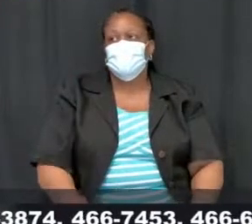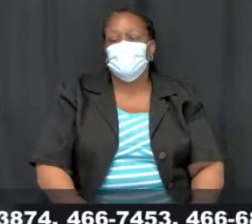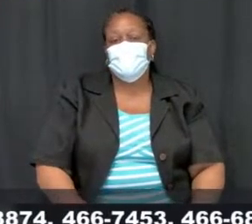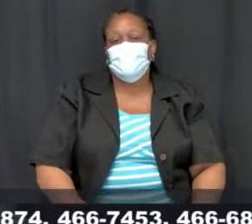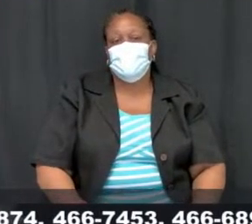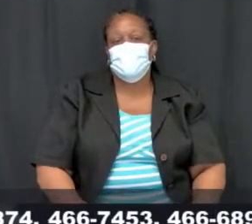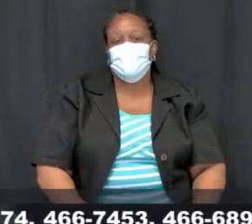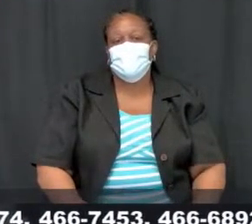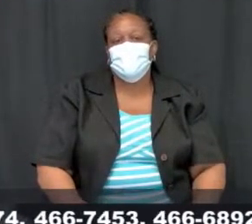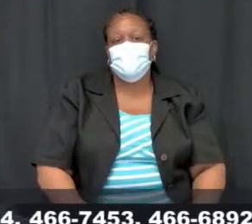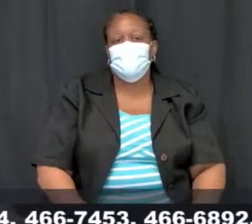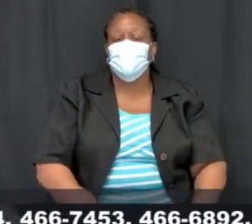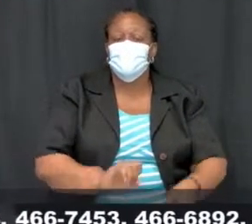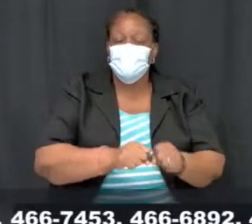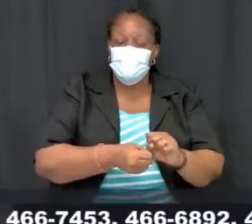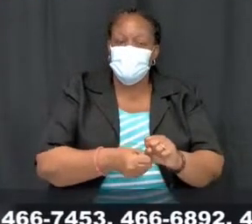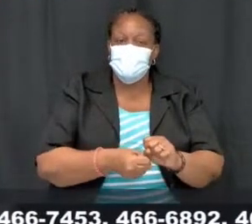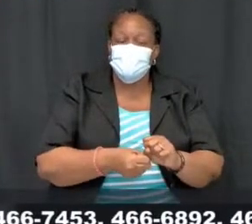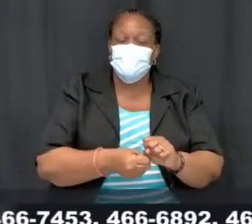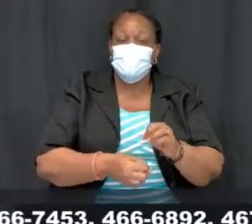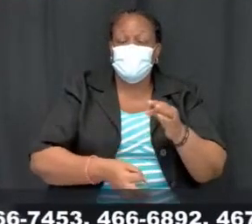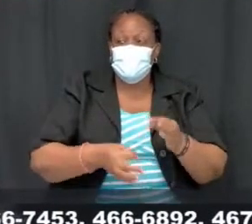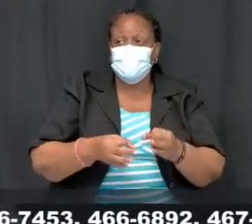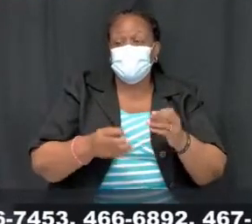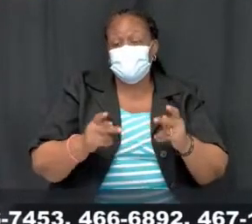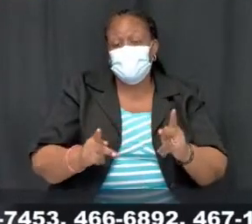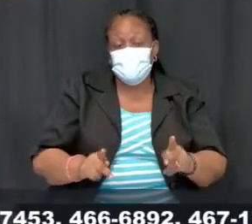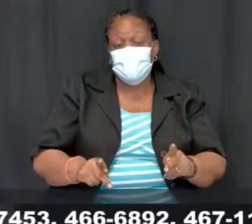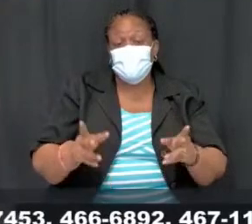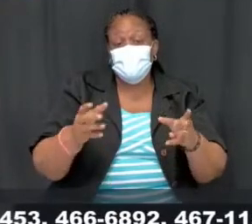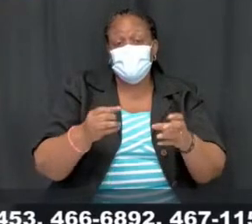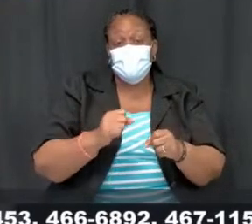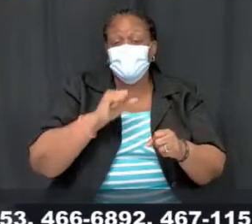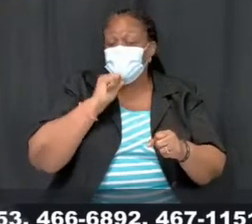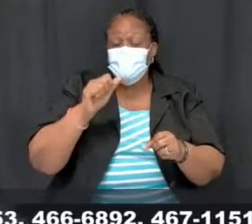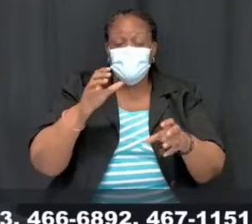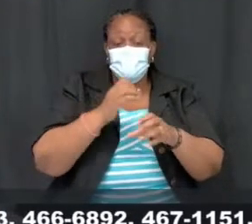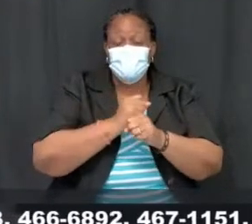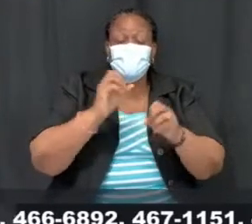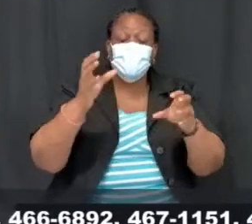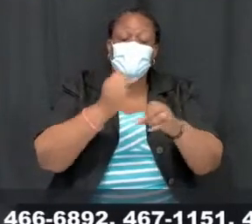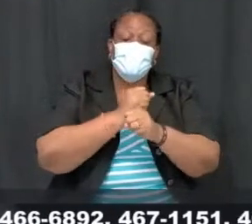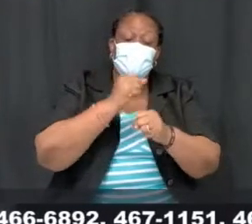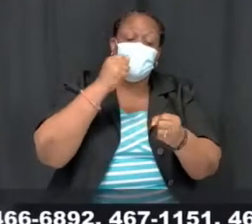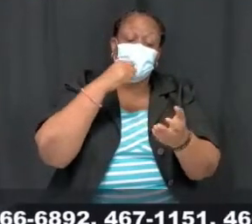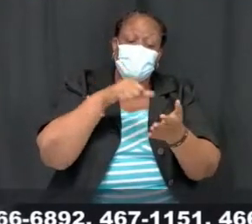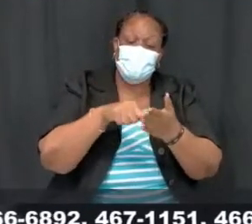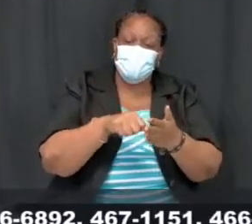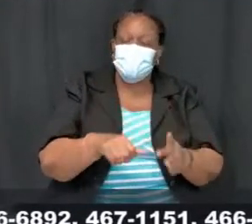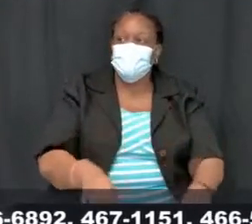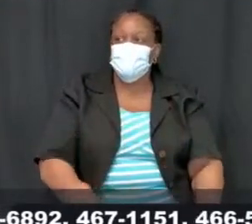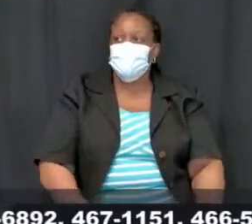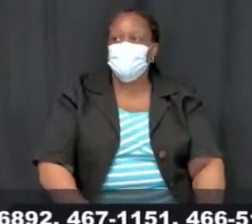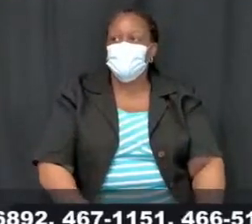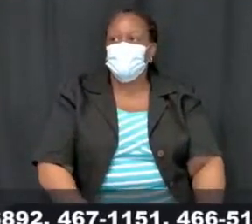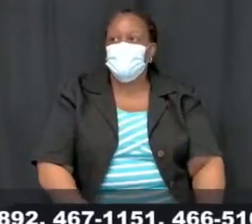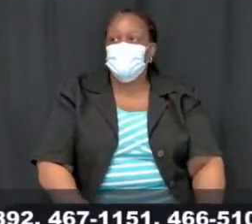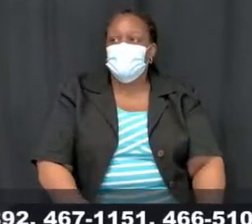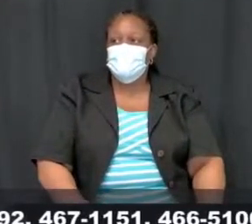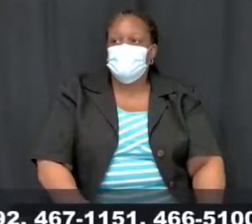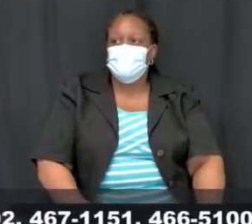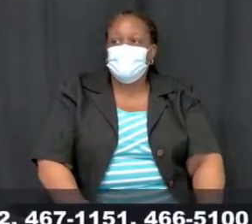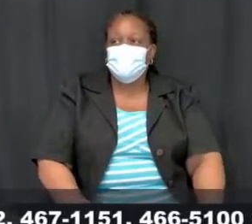fully vaccinated. Well, people die from asthma around the world every single day. And